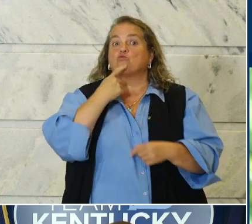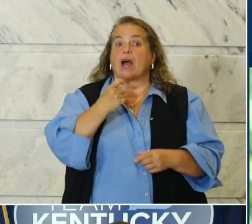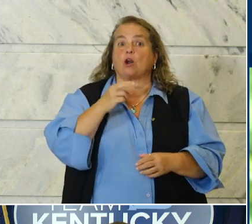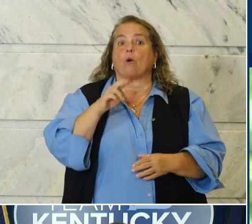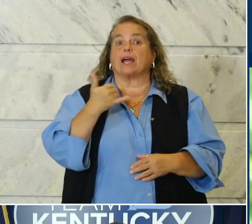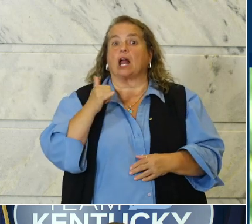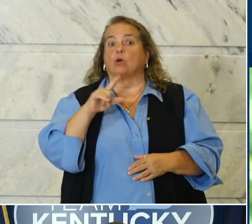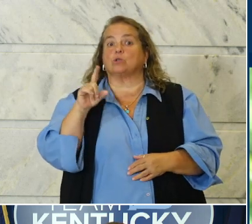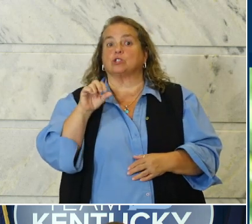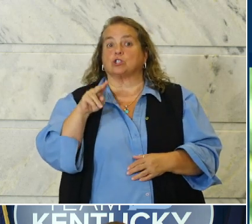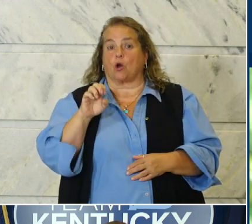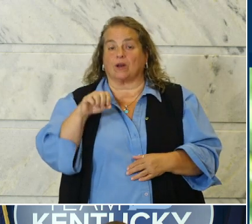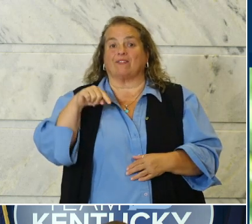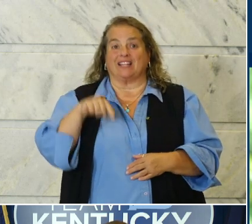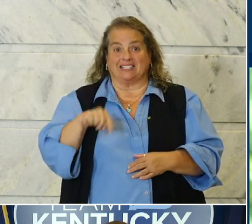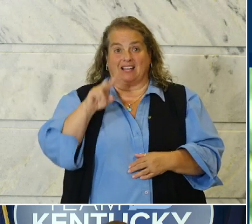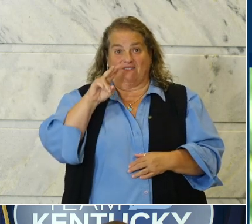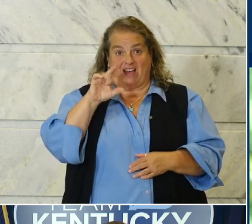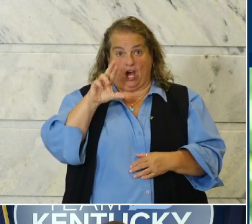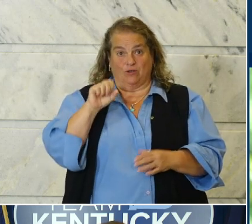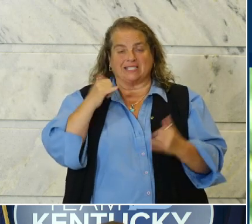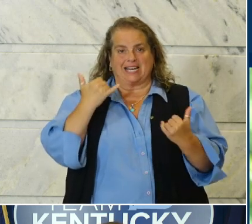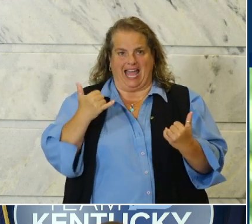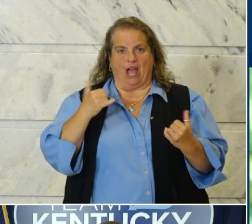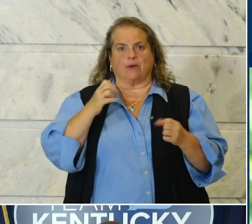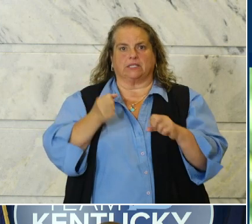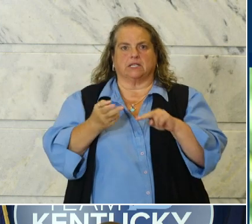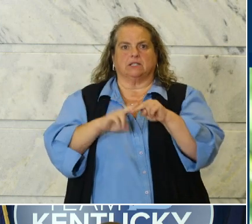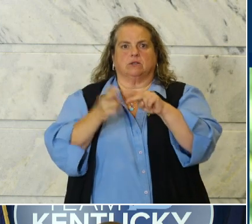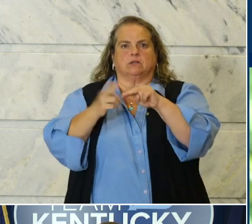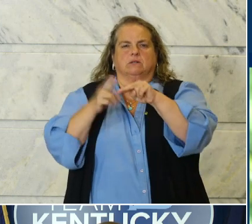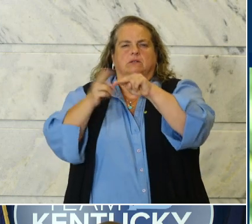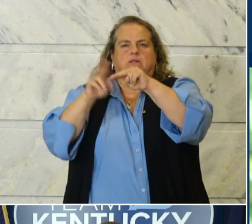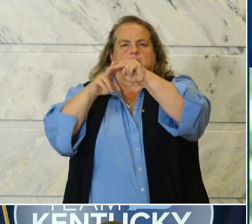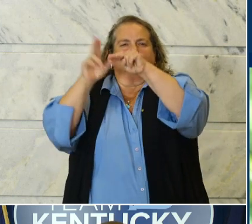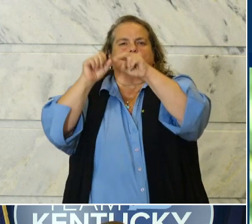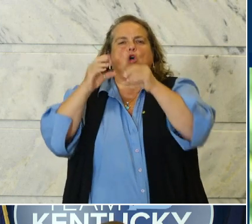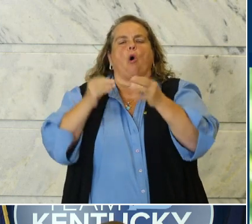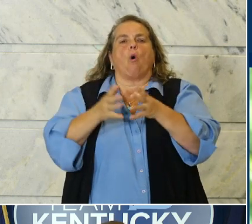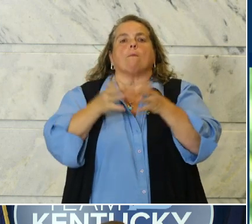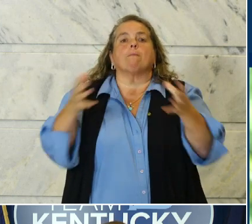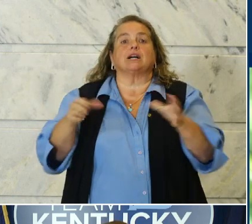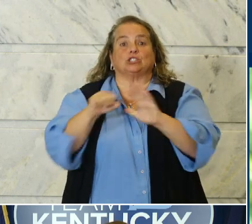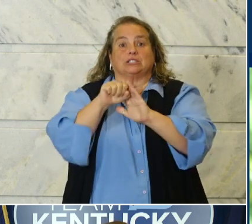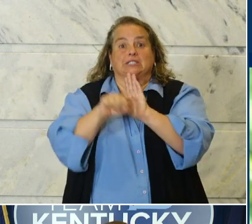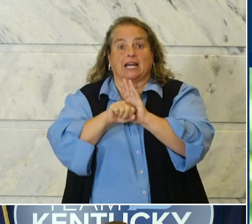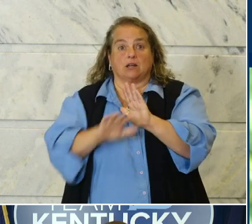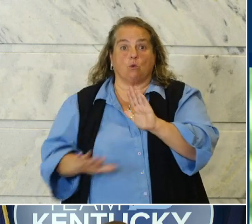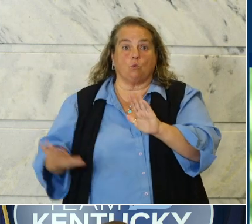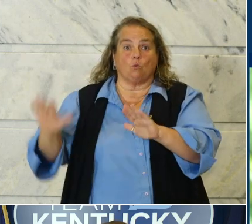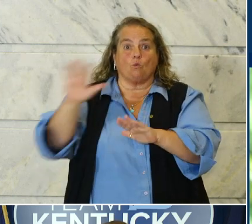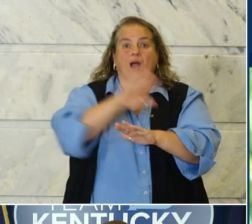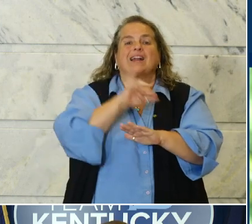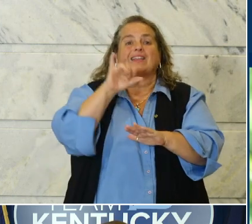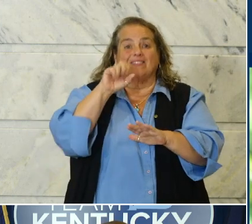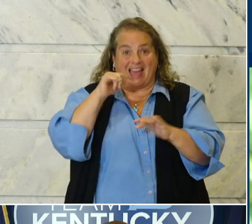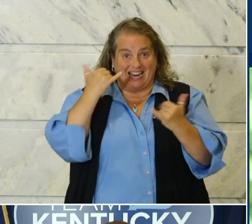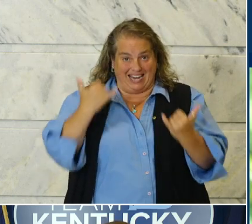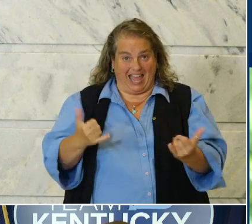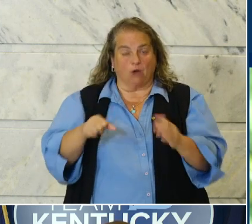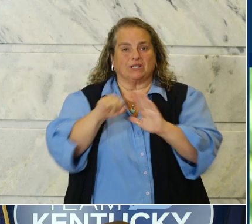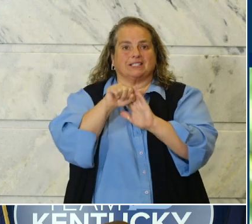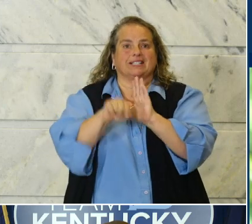zone, that this virus is now escalating and spreading so much statewide that statewide action is